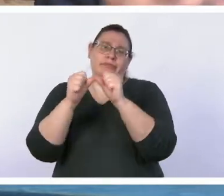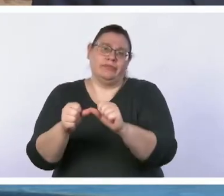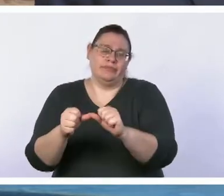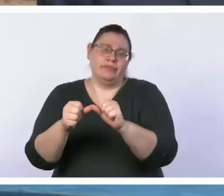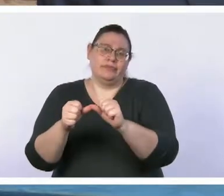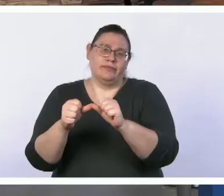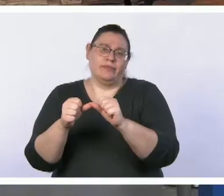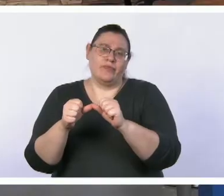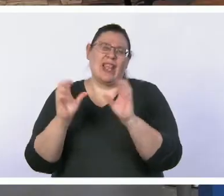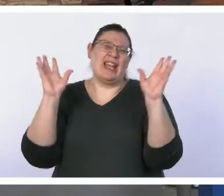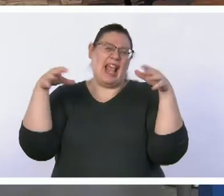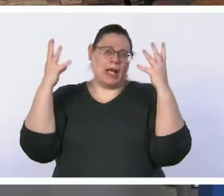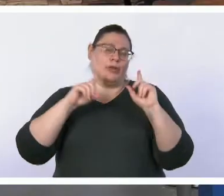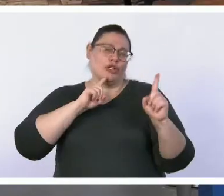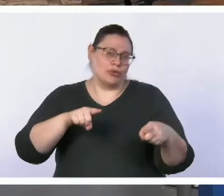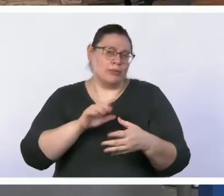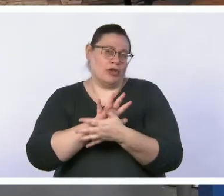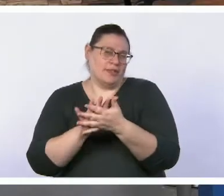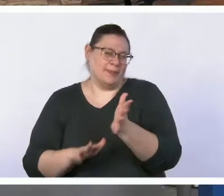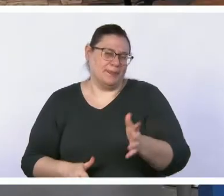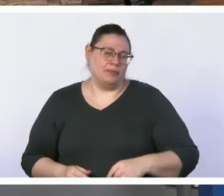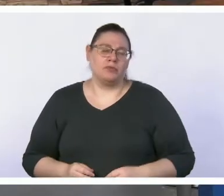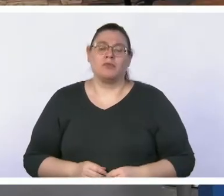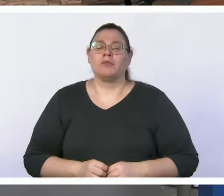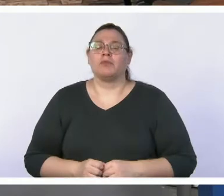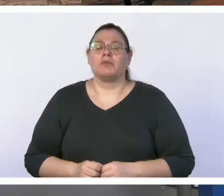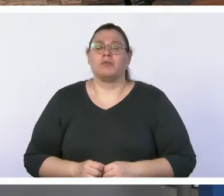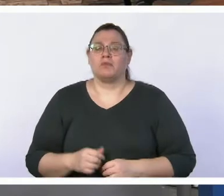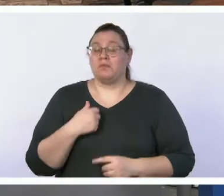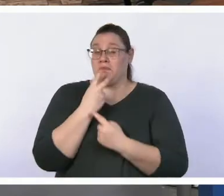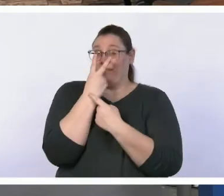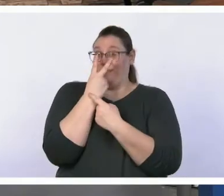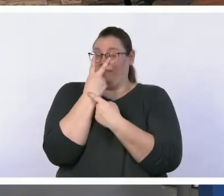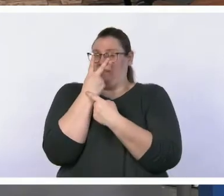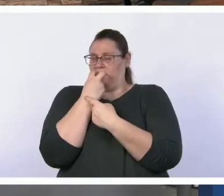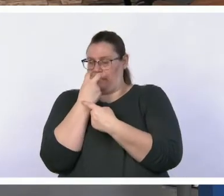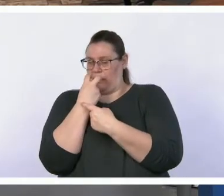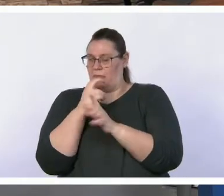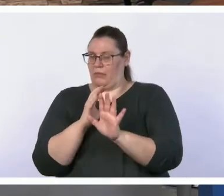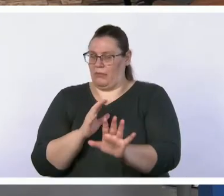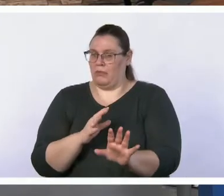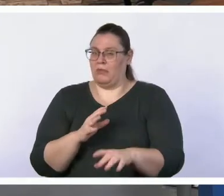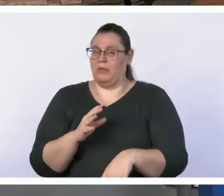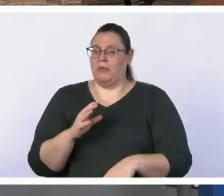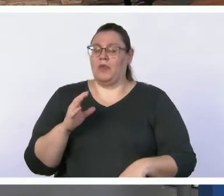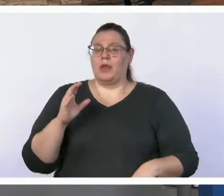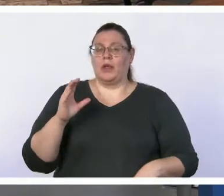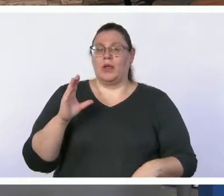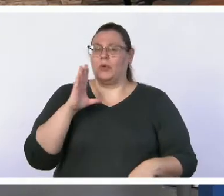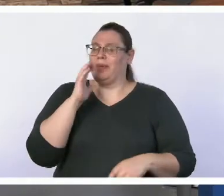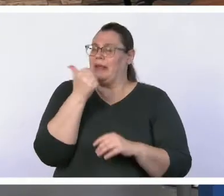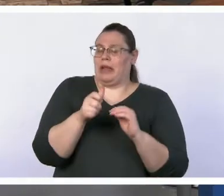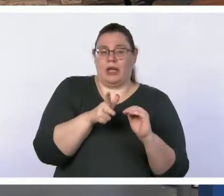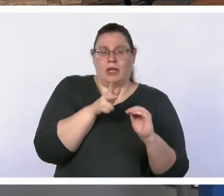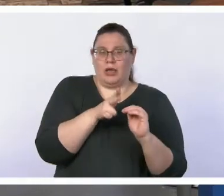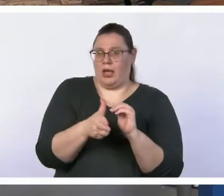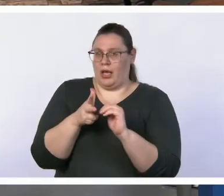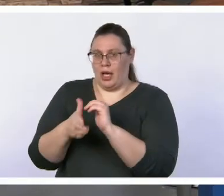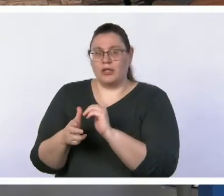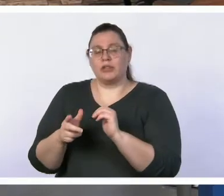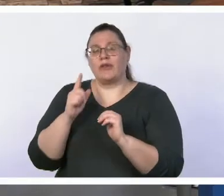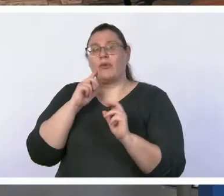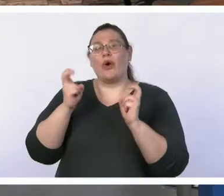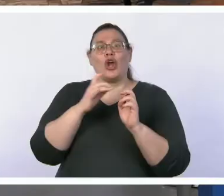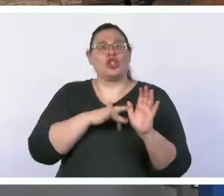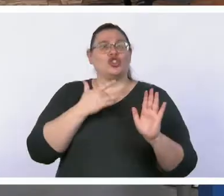time and so forth. So it is unlikely, I think, that there will be any cuts in sworn